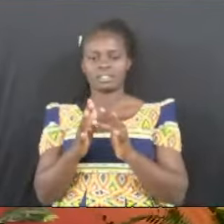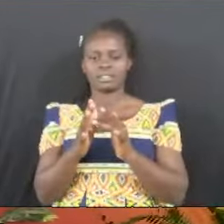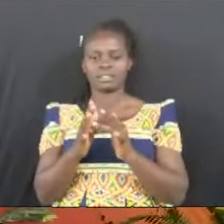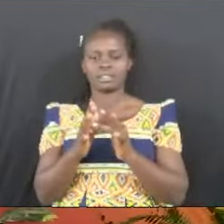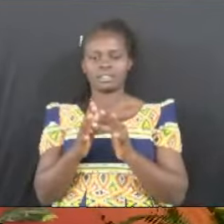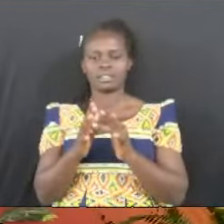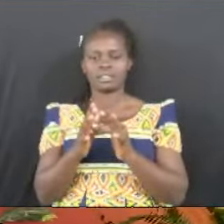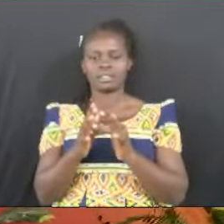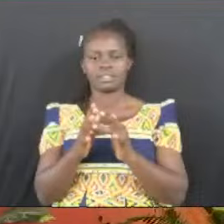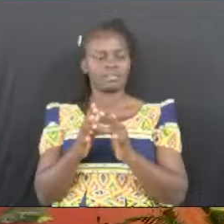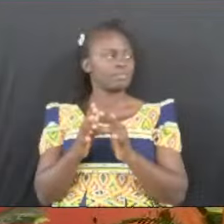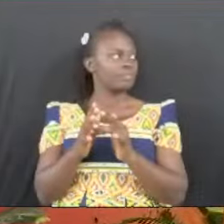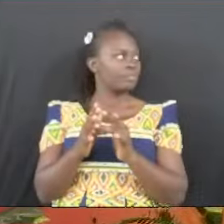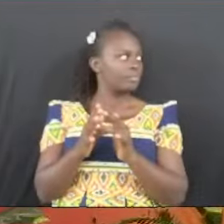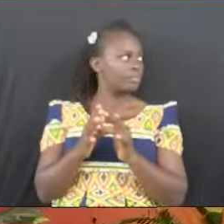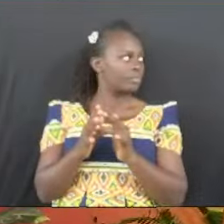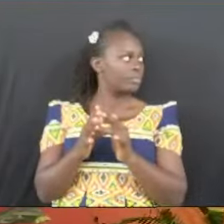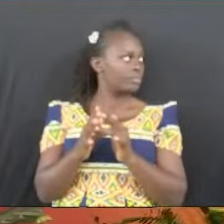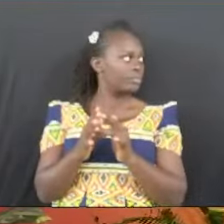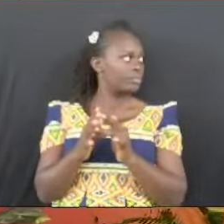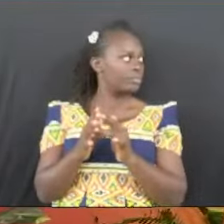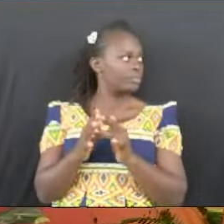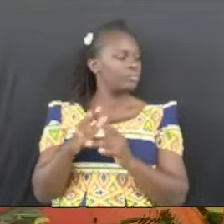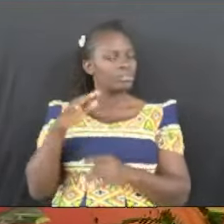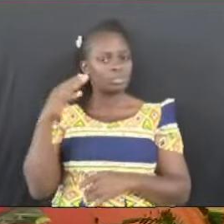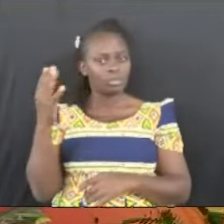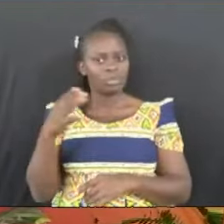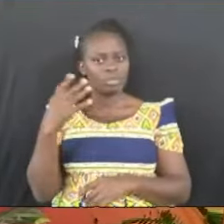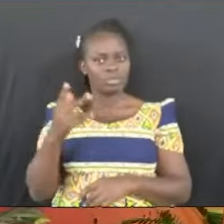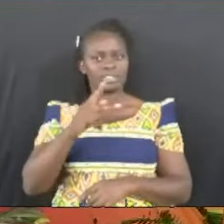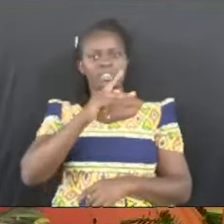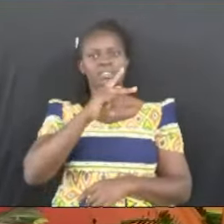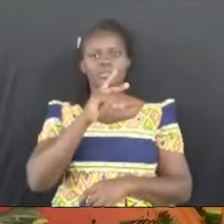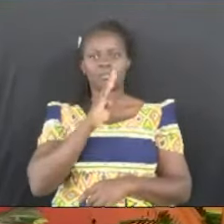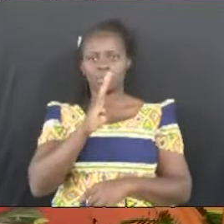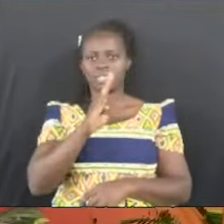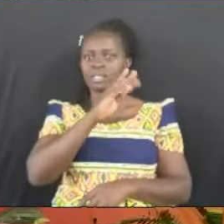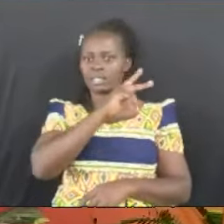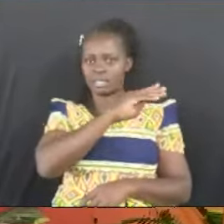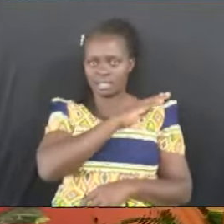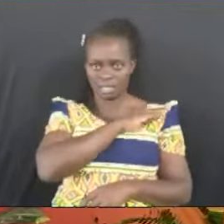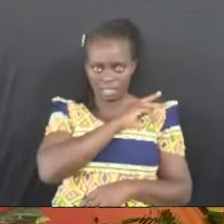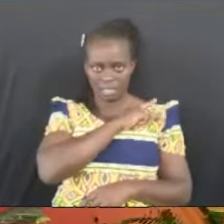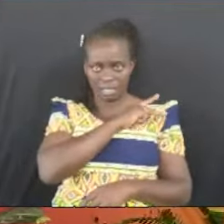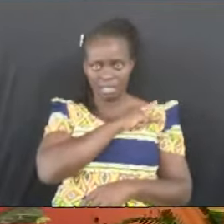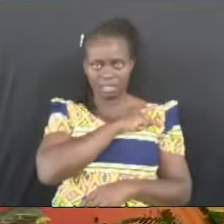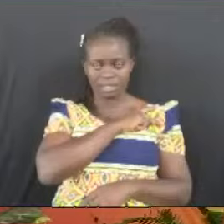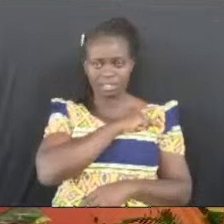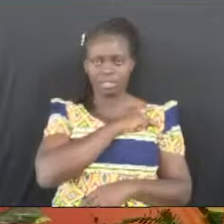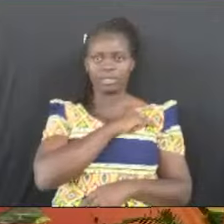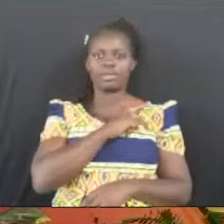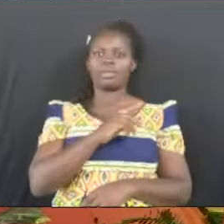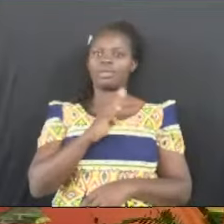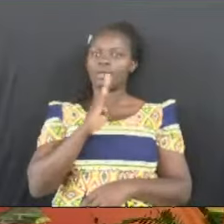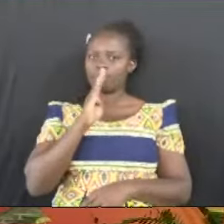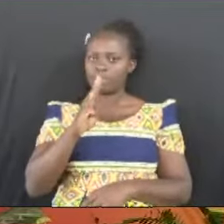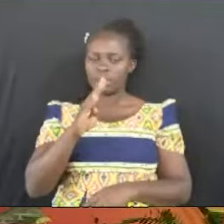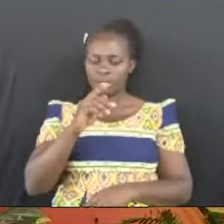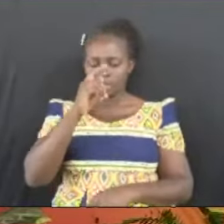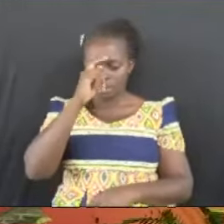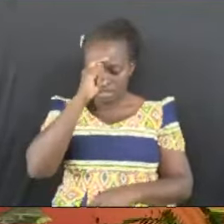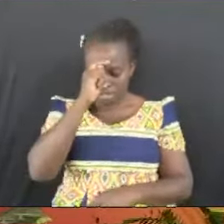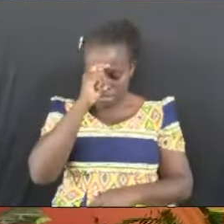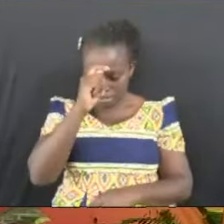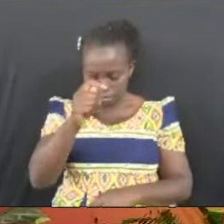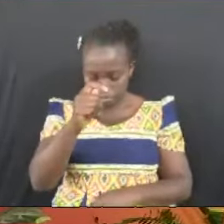to one another. You know, always kind to other people, respectful. You know, I mean, these